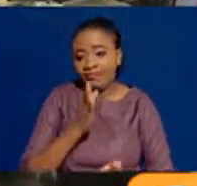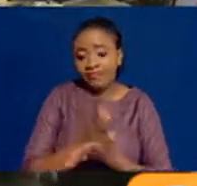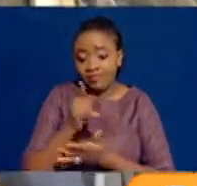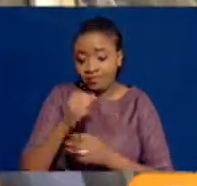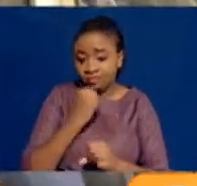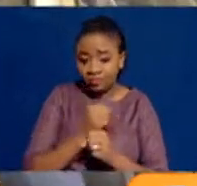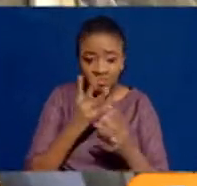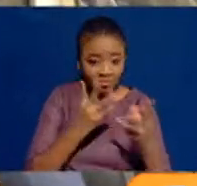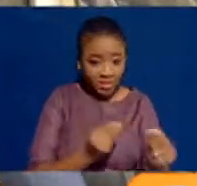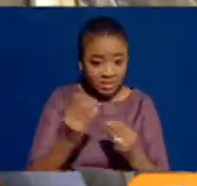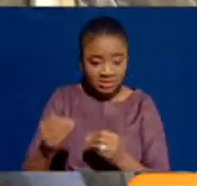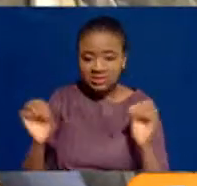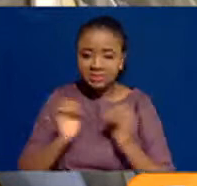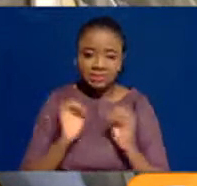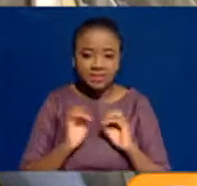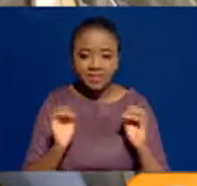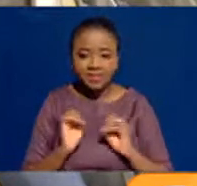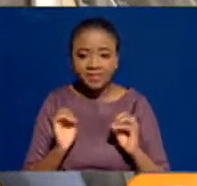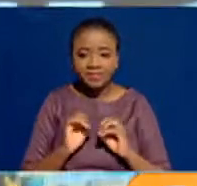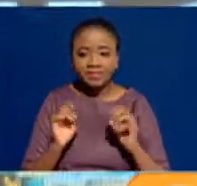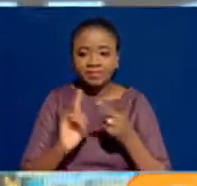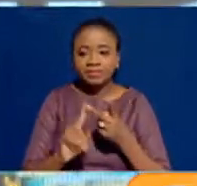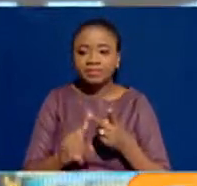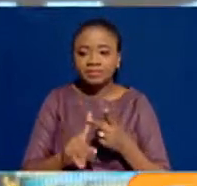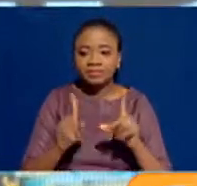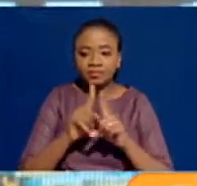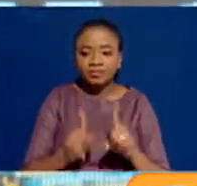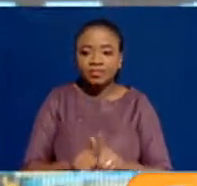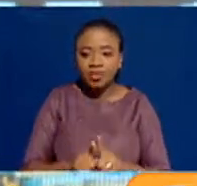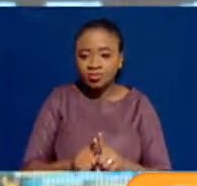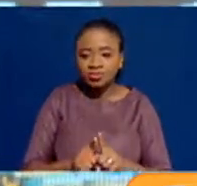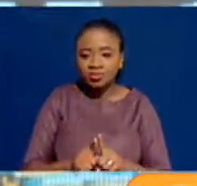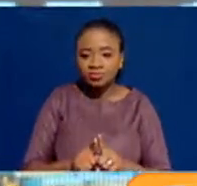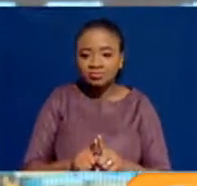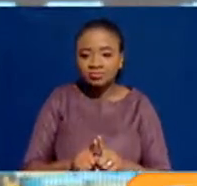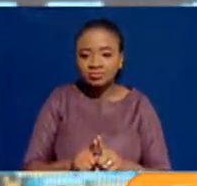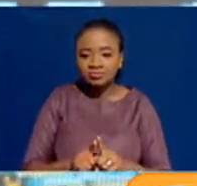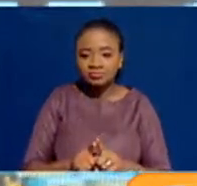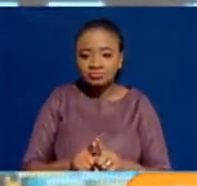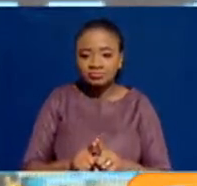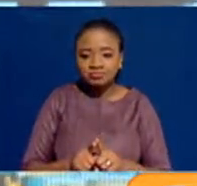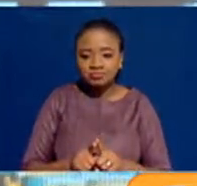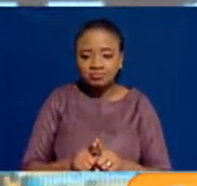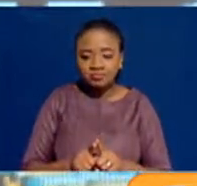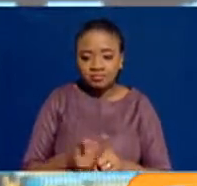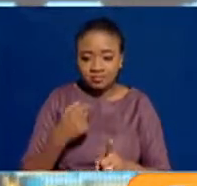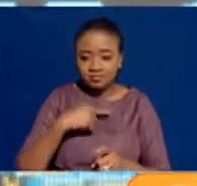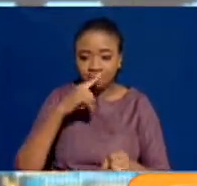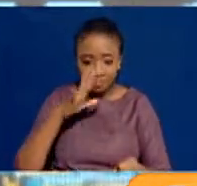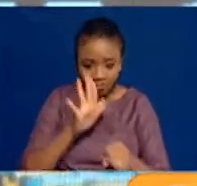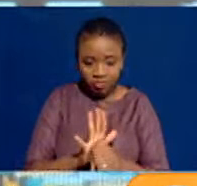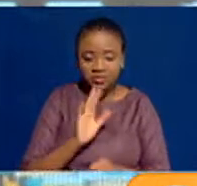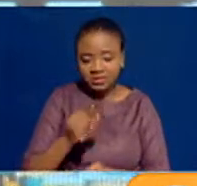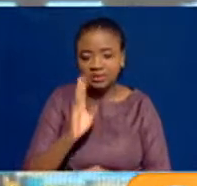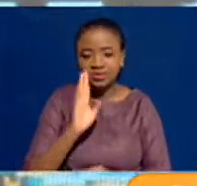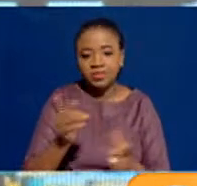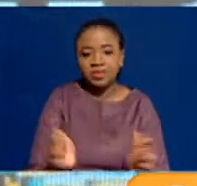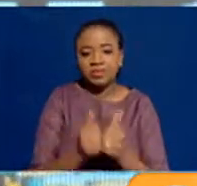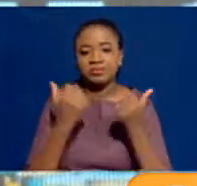assignment. It's not an easy thing to do, but I promise you we will do